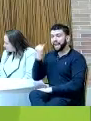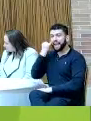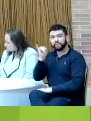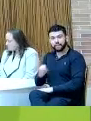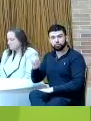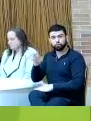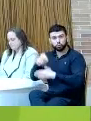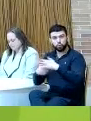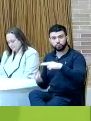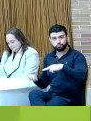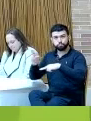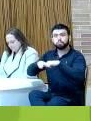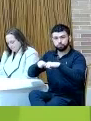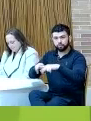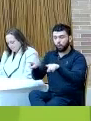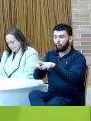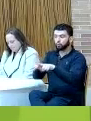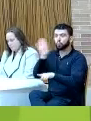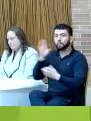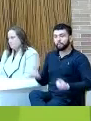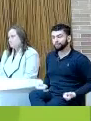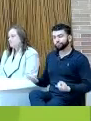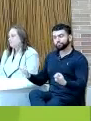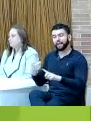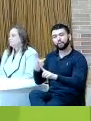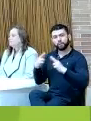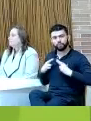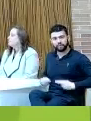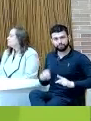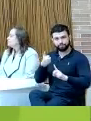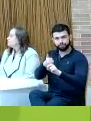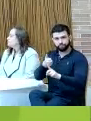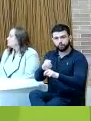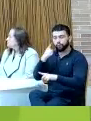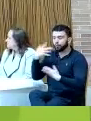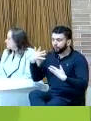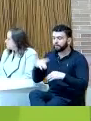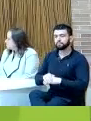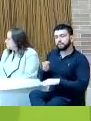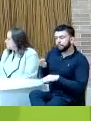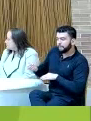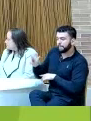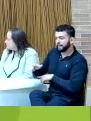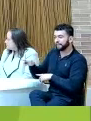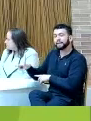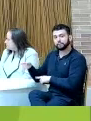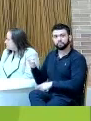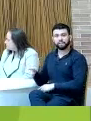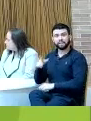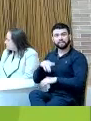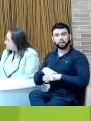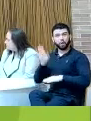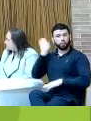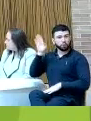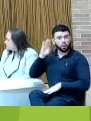Insurance increases those have to also be paid for by the tenant to cover the landlord the dog cannot pee inside